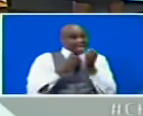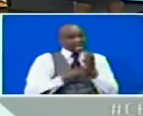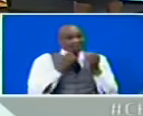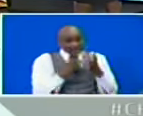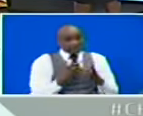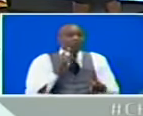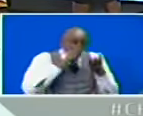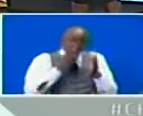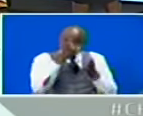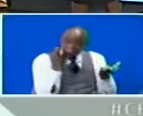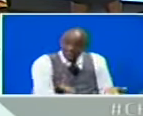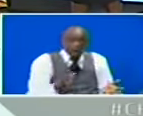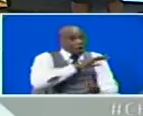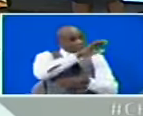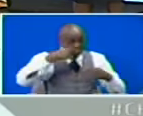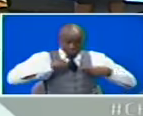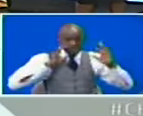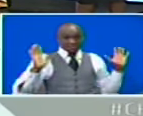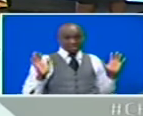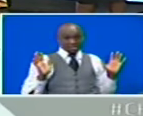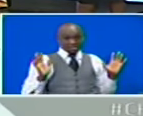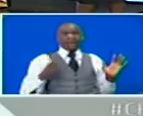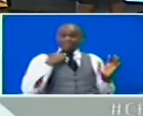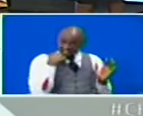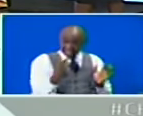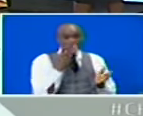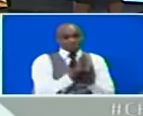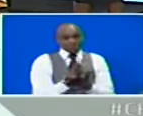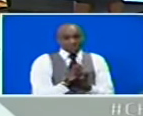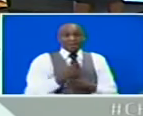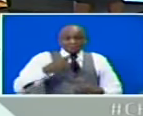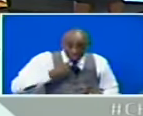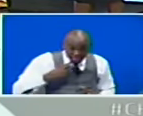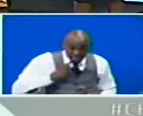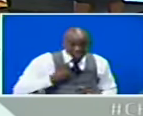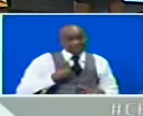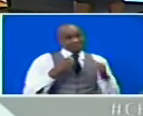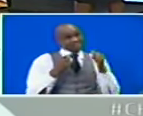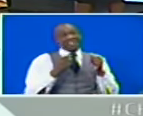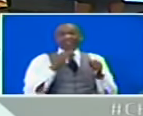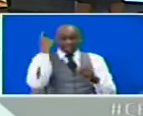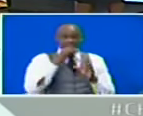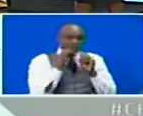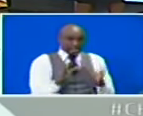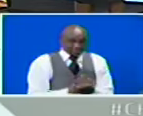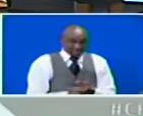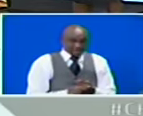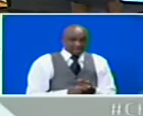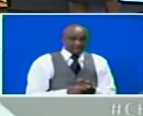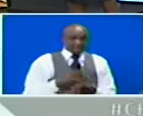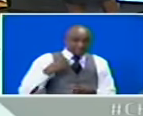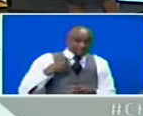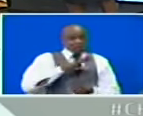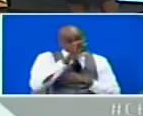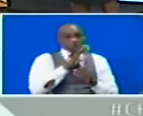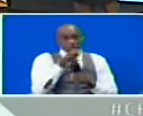that you see on this page is not me. Let me give you a little tip. I'm very bad like that. So I use the same photo across